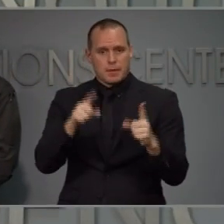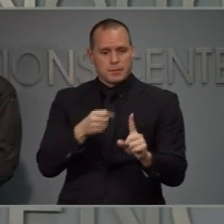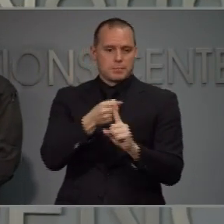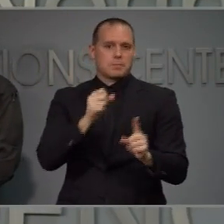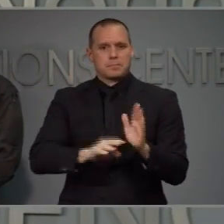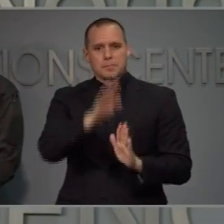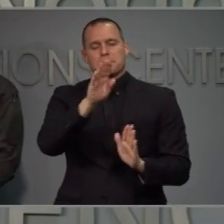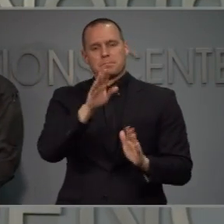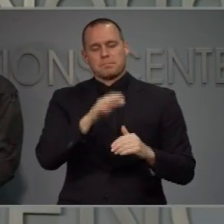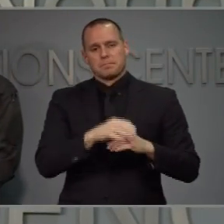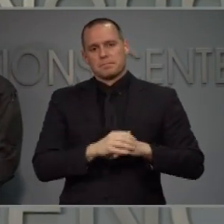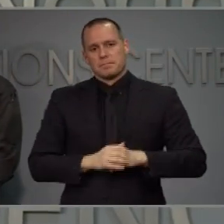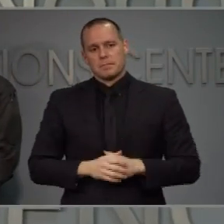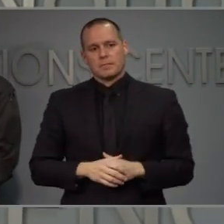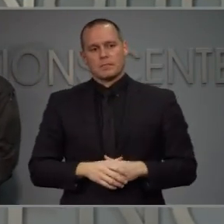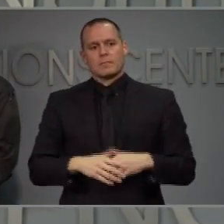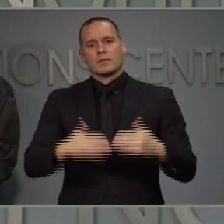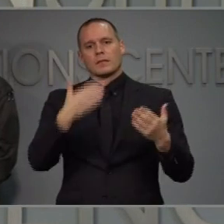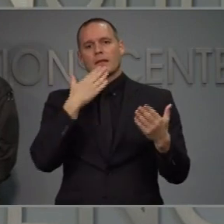Thank you. Next question, please.